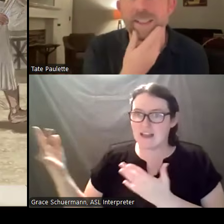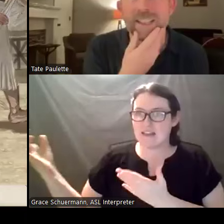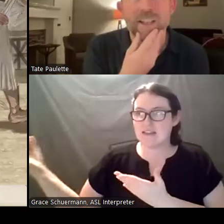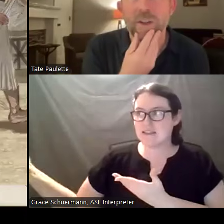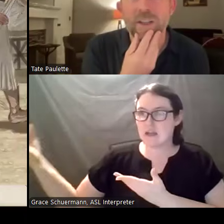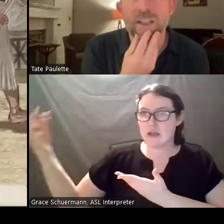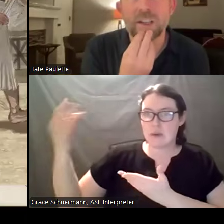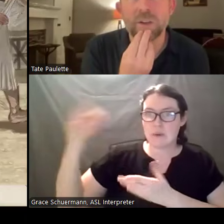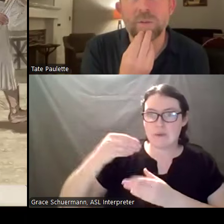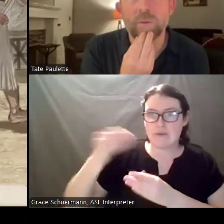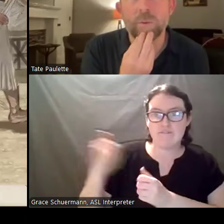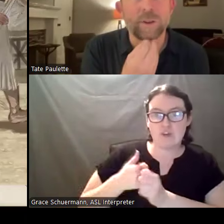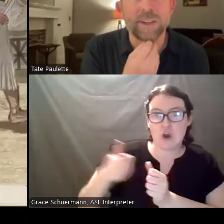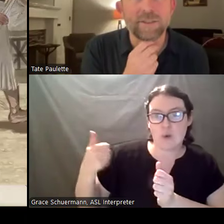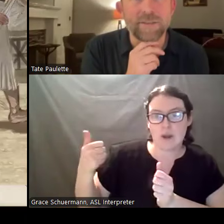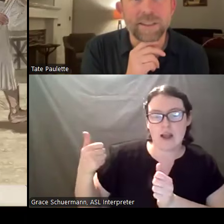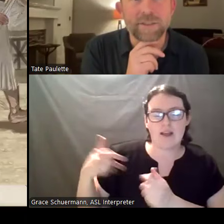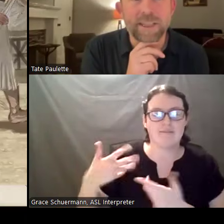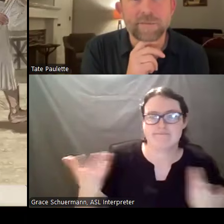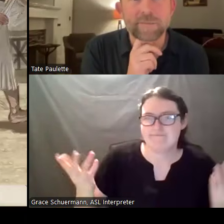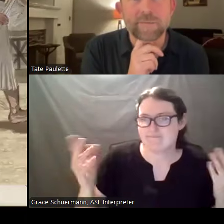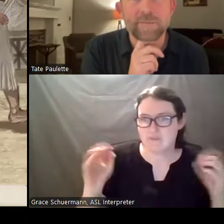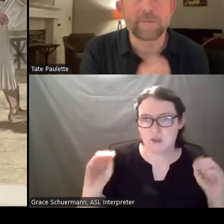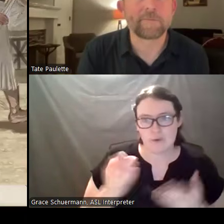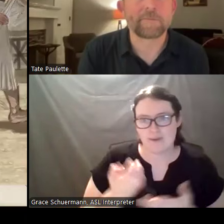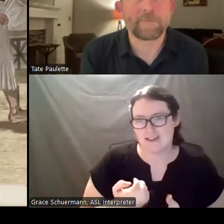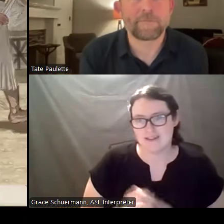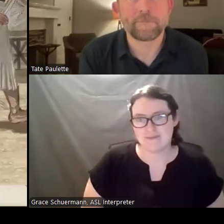something, but we don't have good evidence for that.